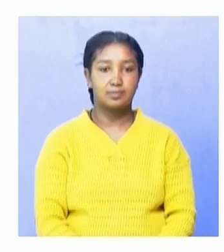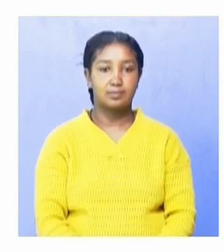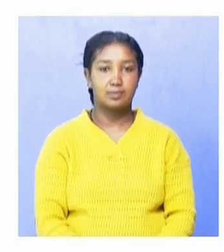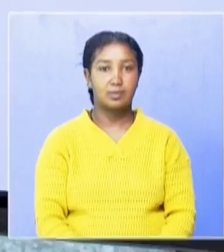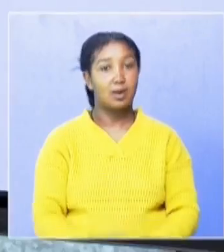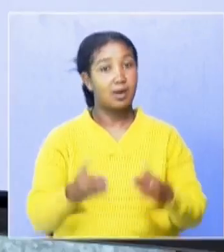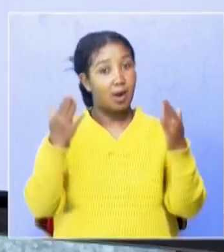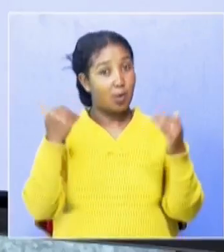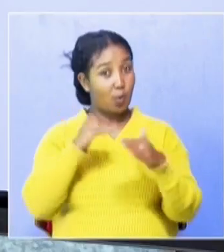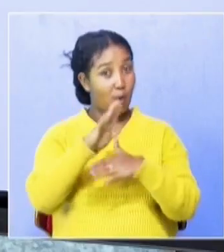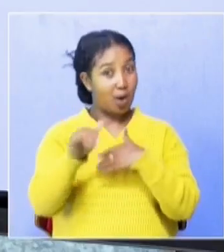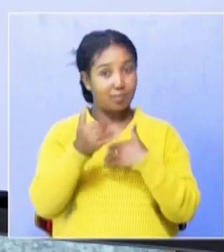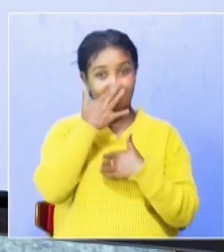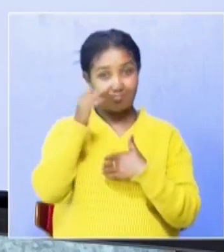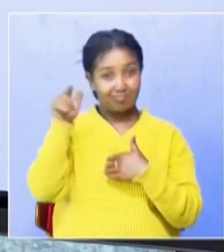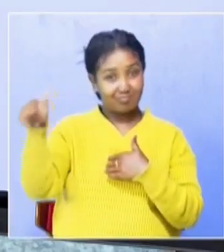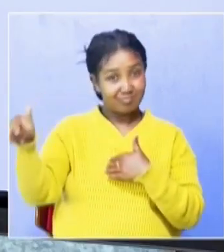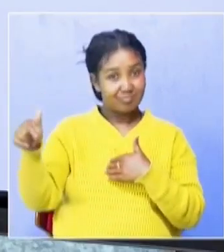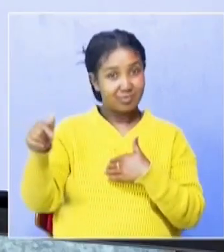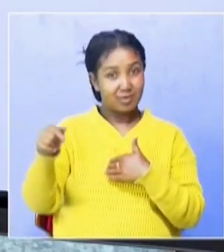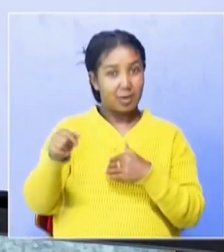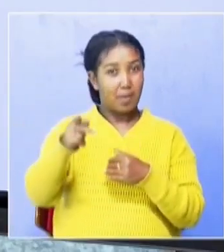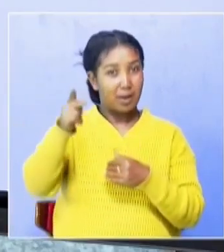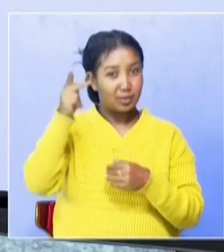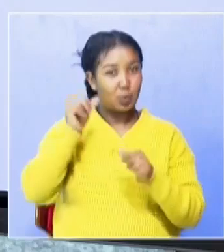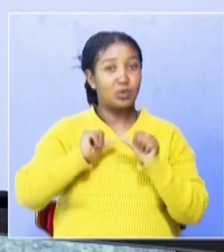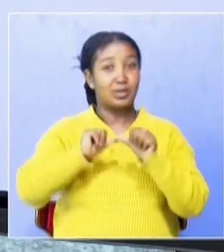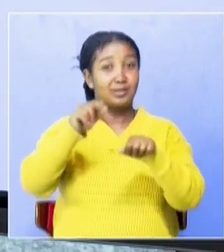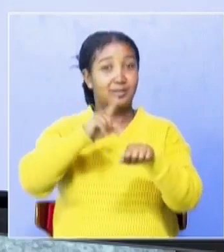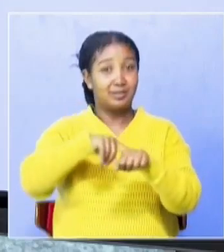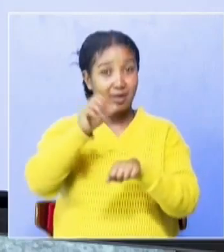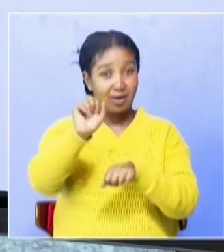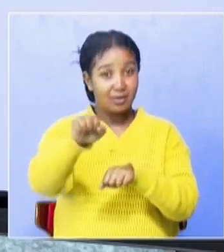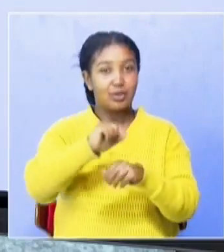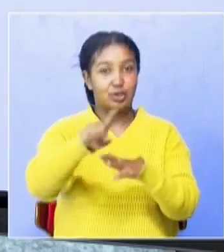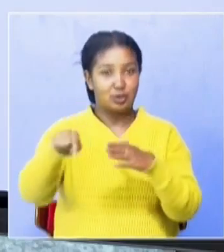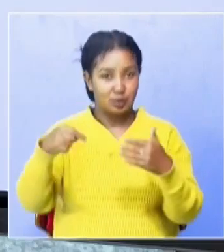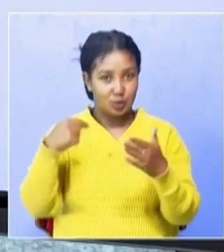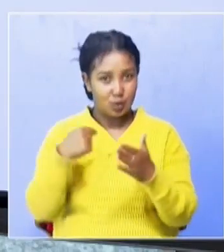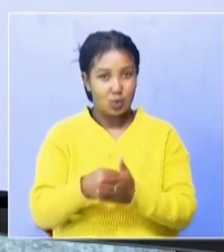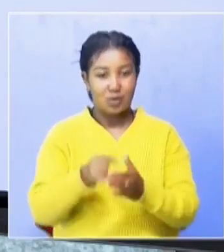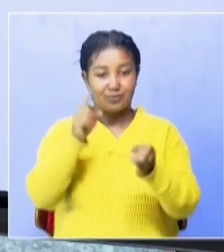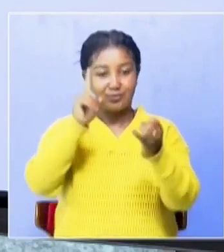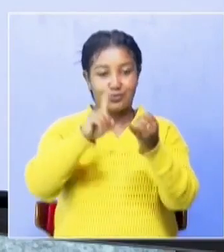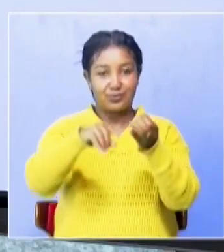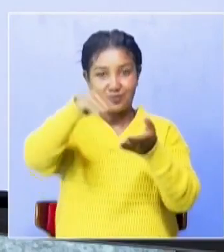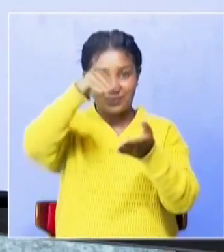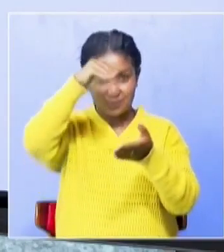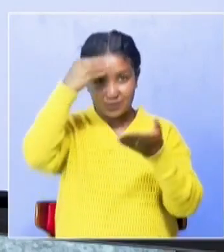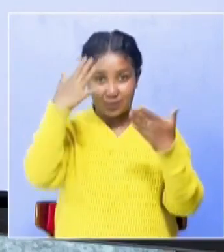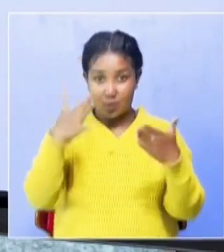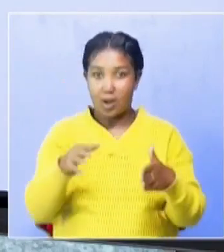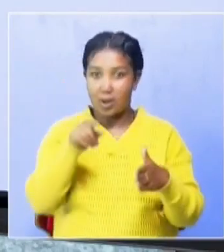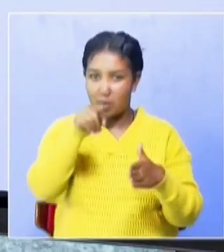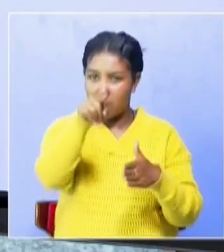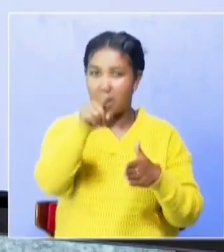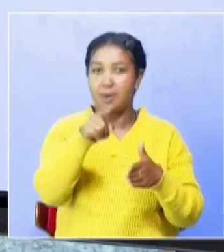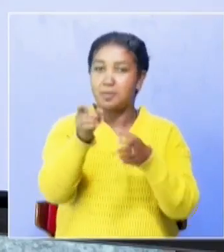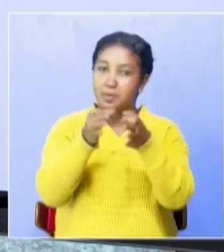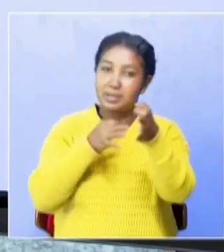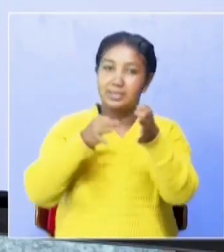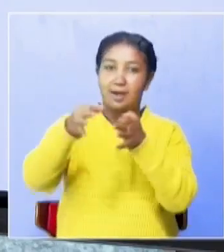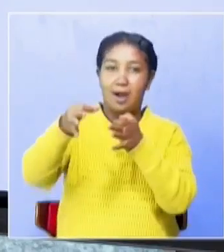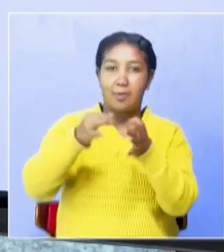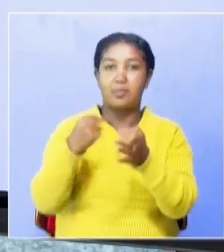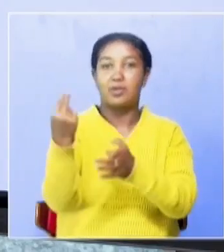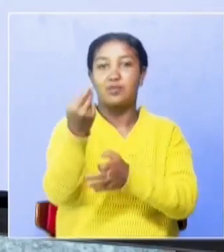I hope you have some information about past continuous tense. So, at the end of our today's lesson, you are going to describe